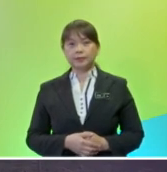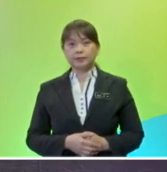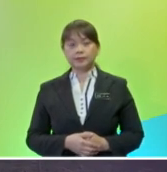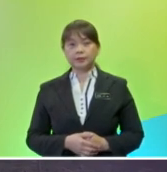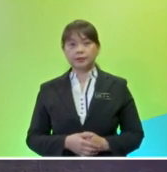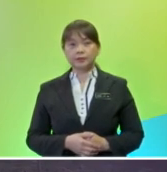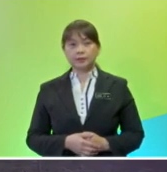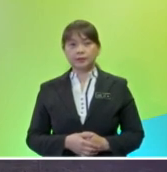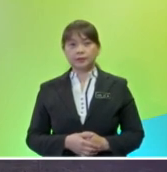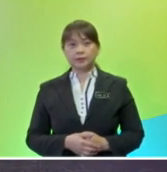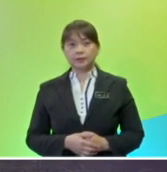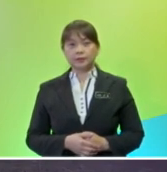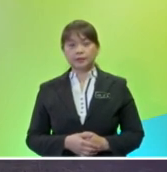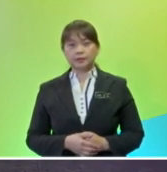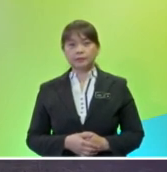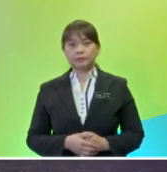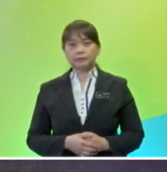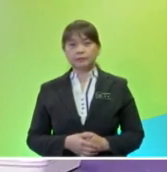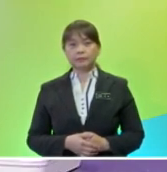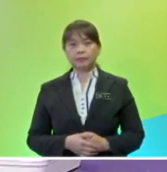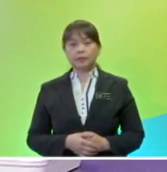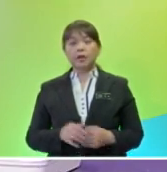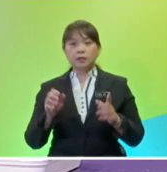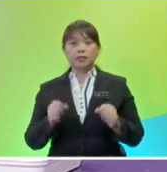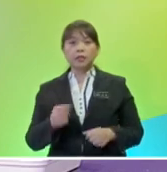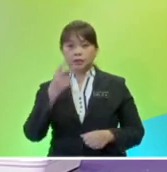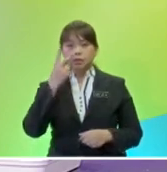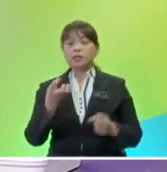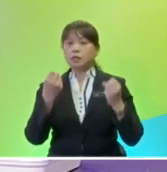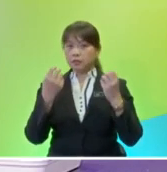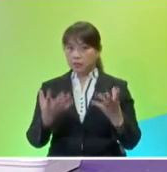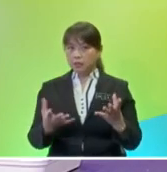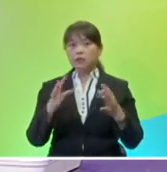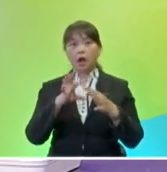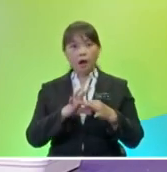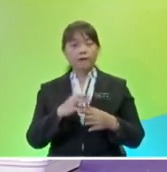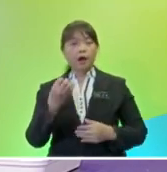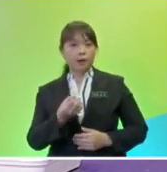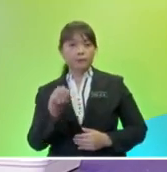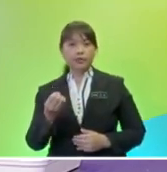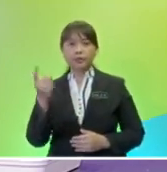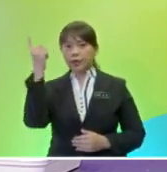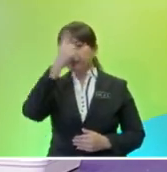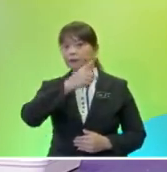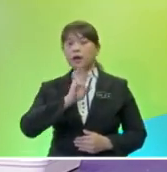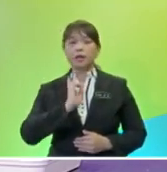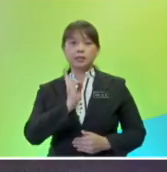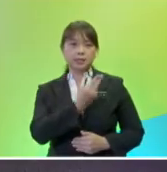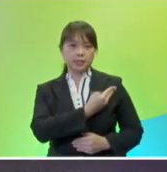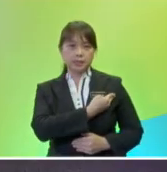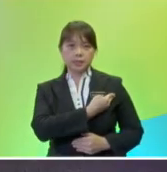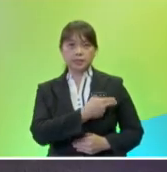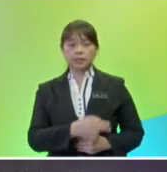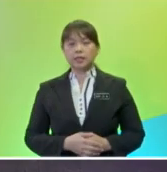and many more. Mm-hmm. But right now, I can see a lot of objects in front of us, Teacher. I'm wondering what we're going to be doing. Okay,